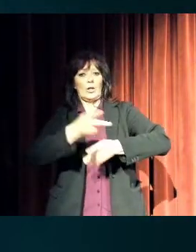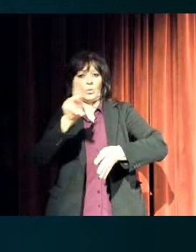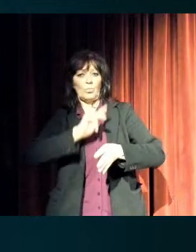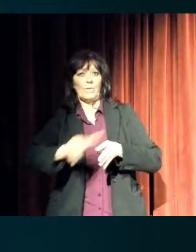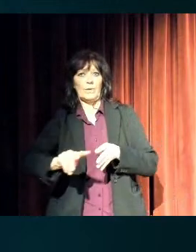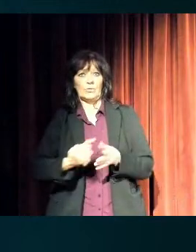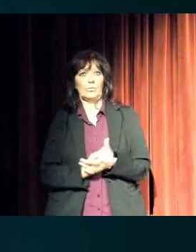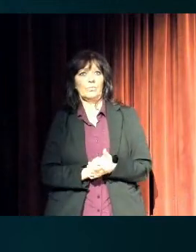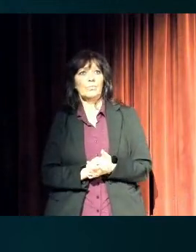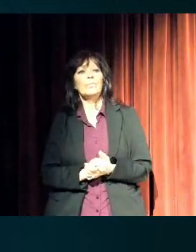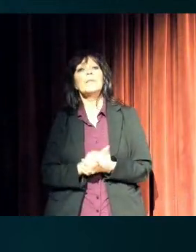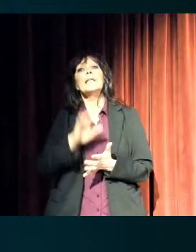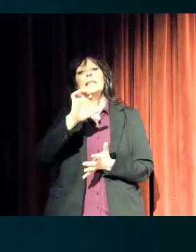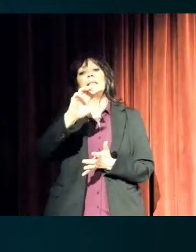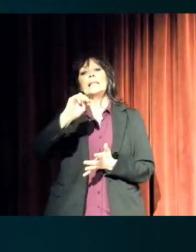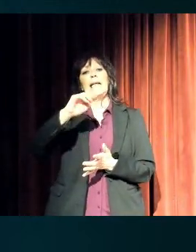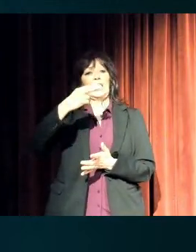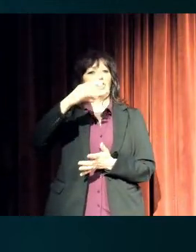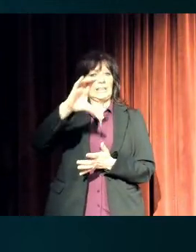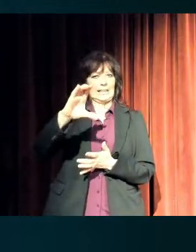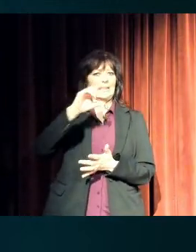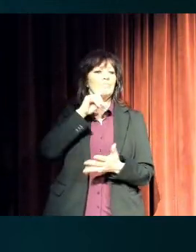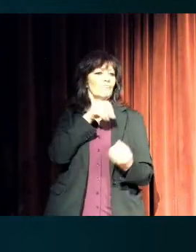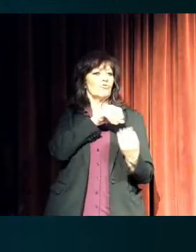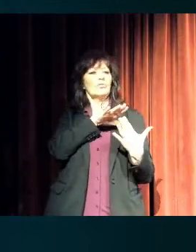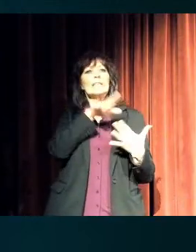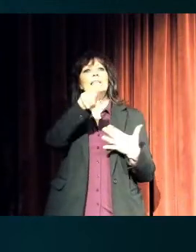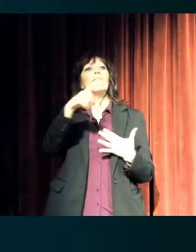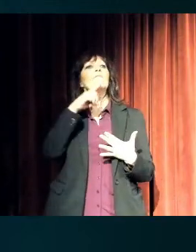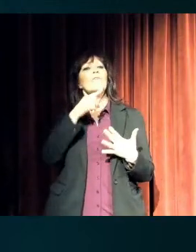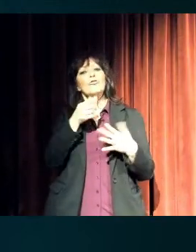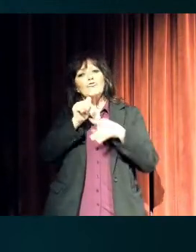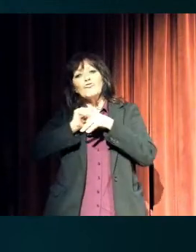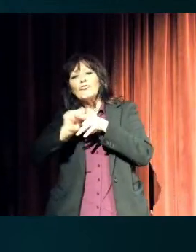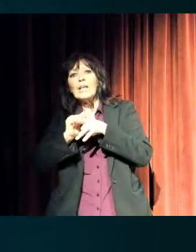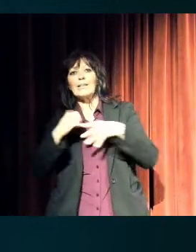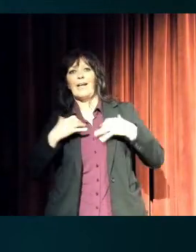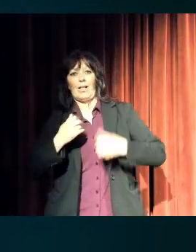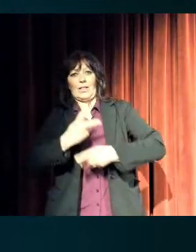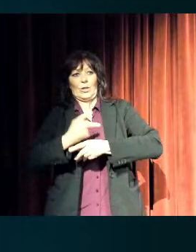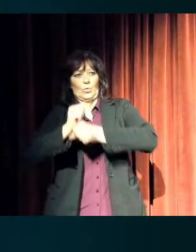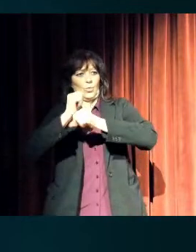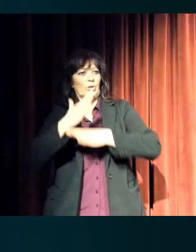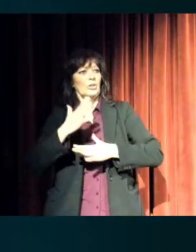professionals. ECHC addresses this need for highly trained healthcare workers and